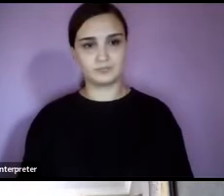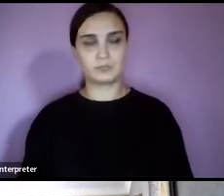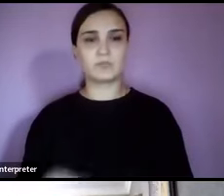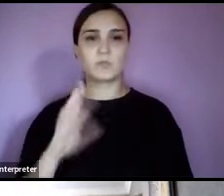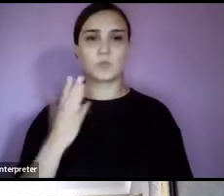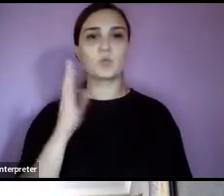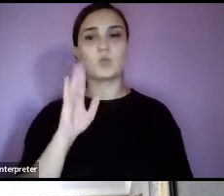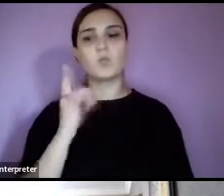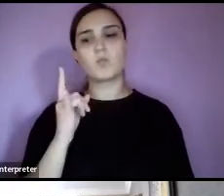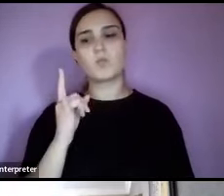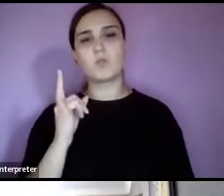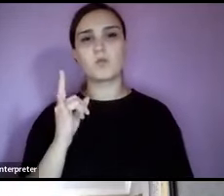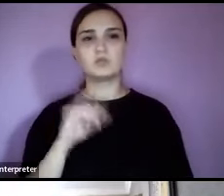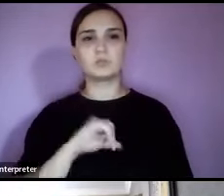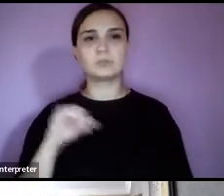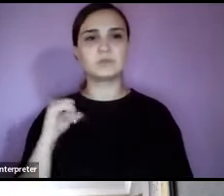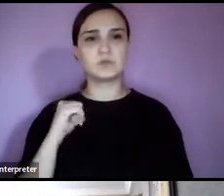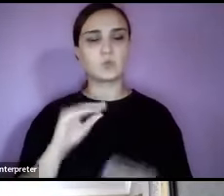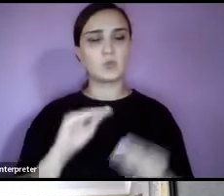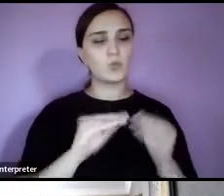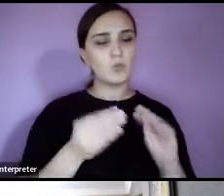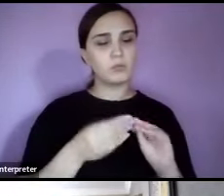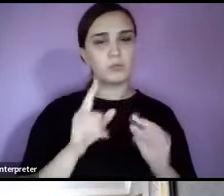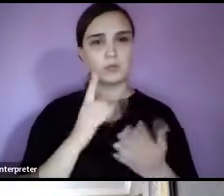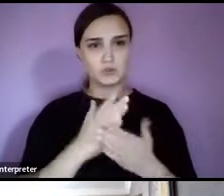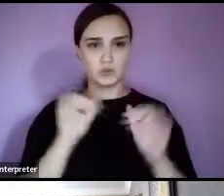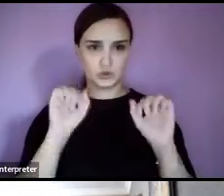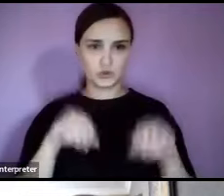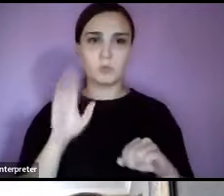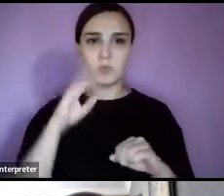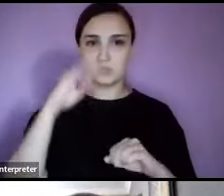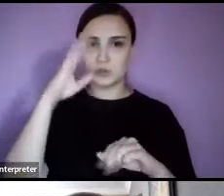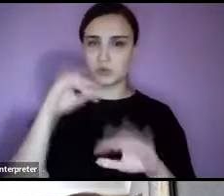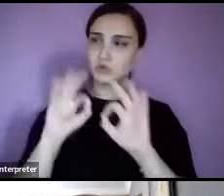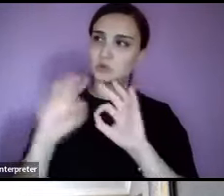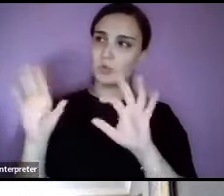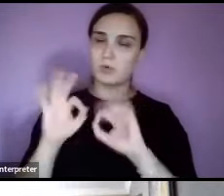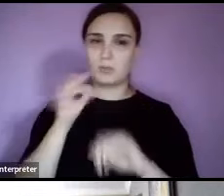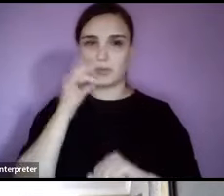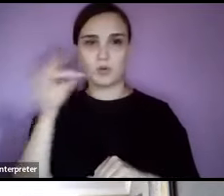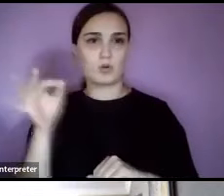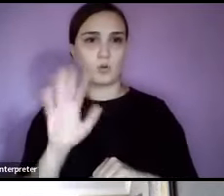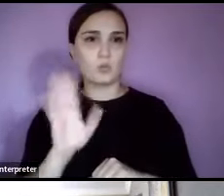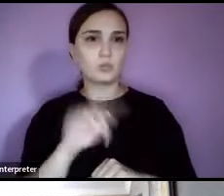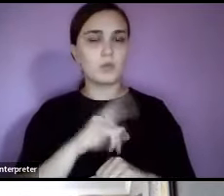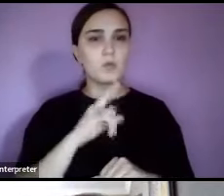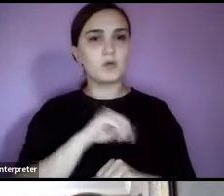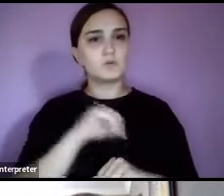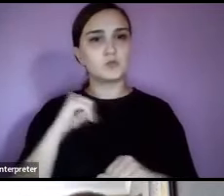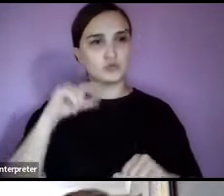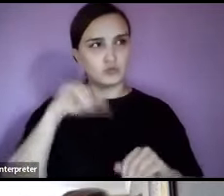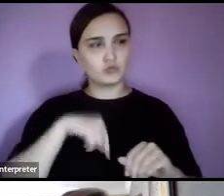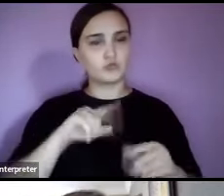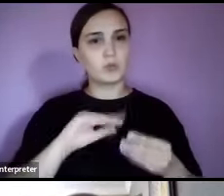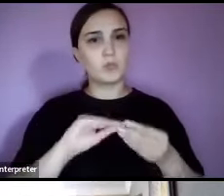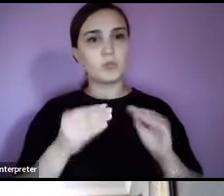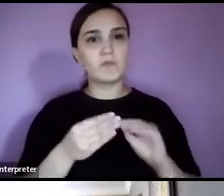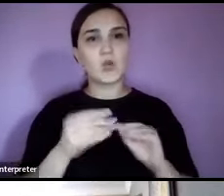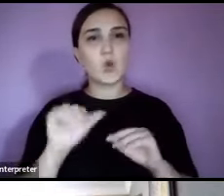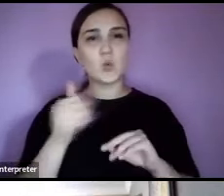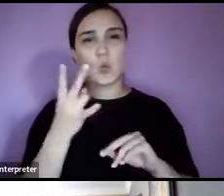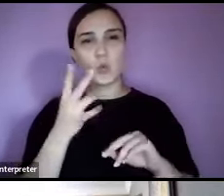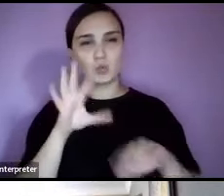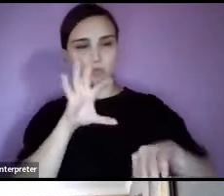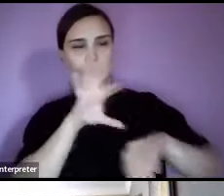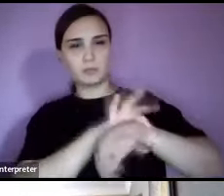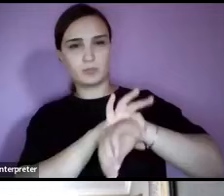know, the challenges they are facing at school? So what could be the signs for parents, you